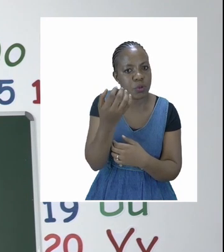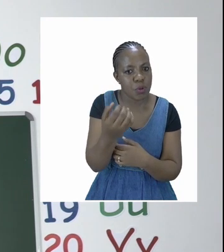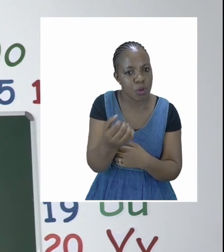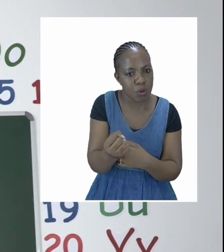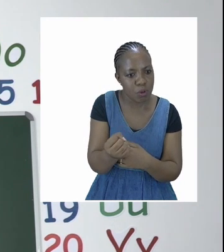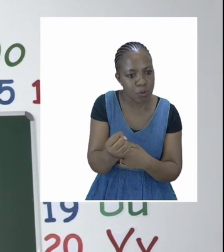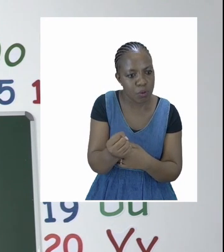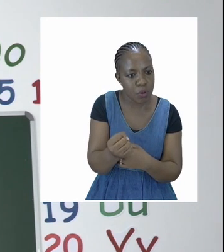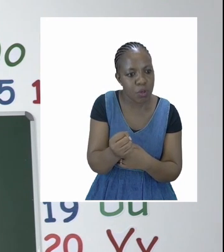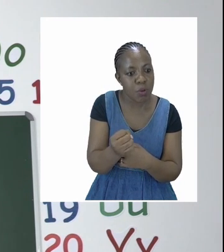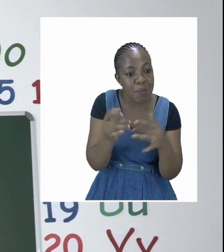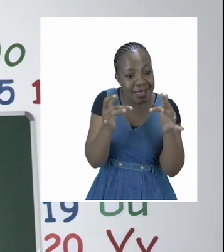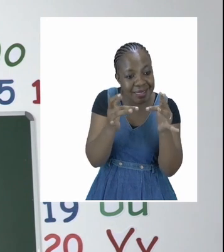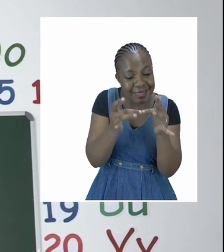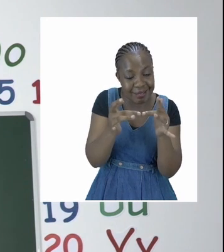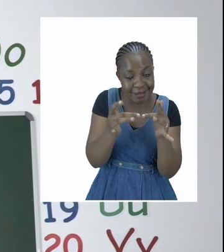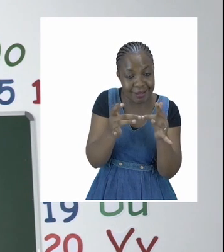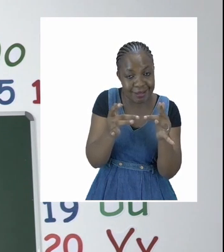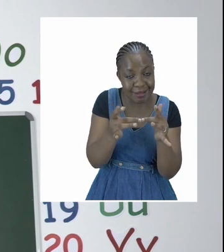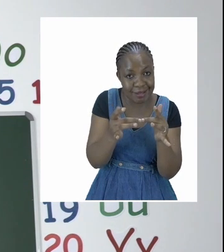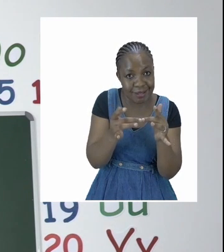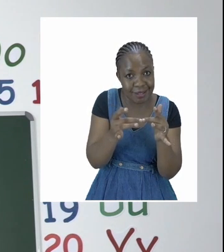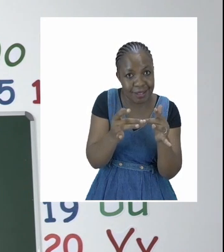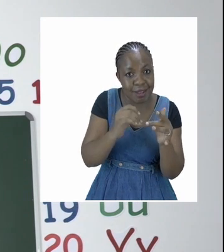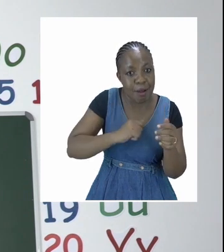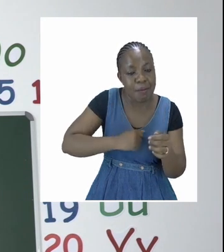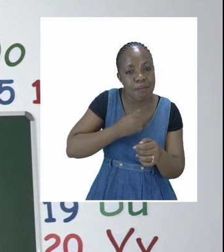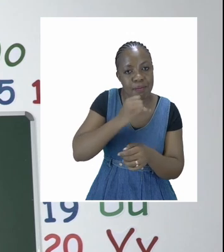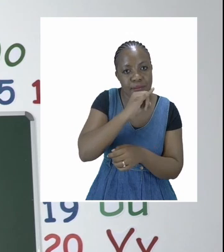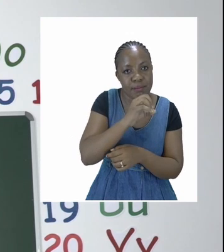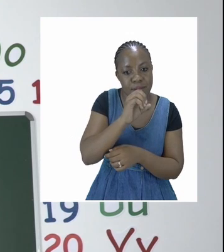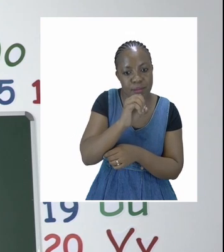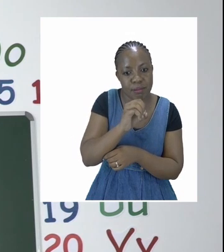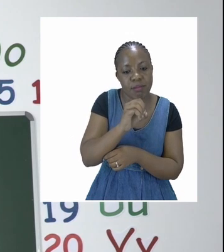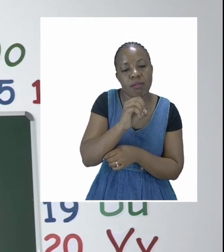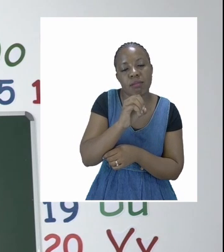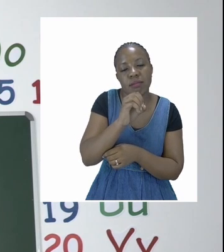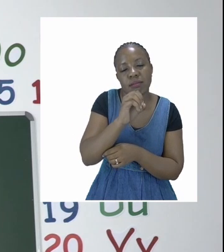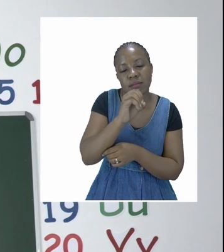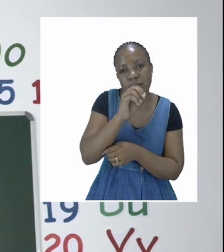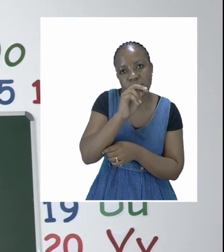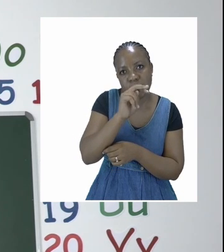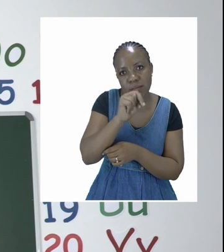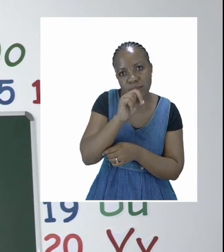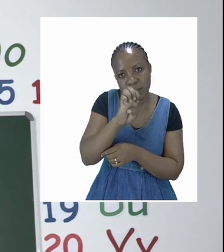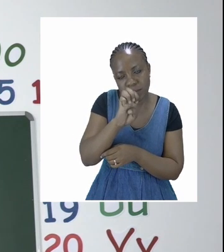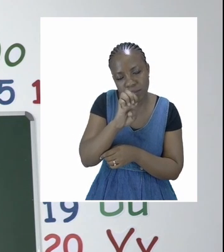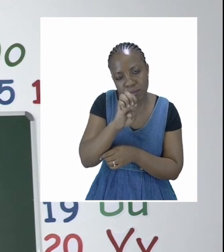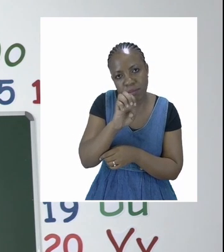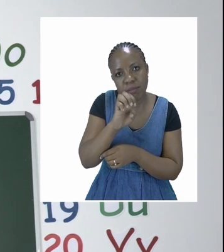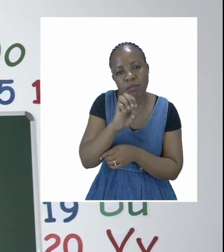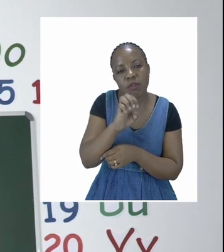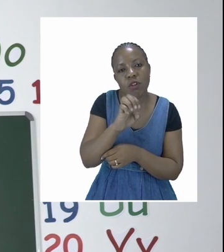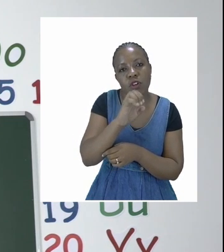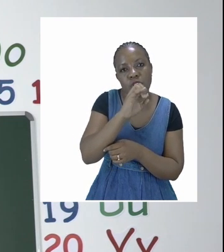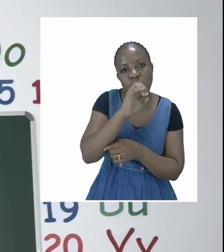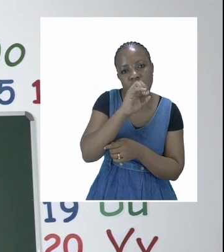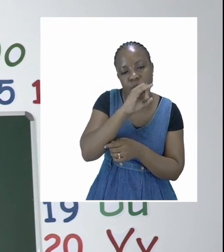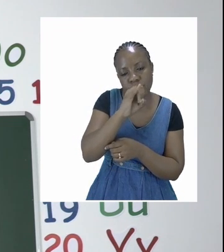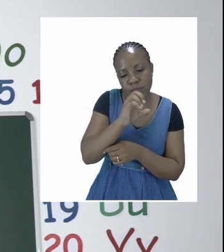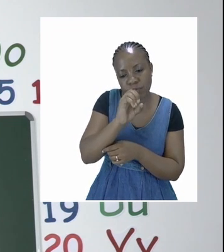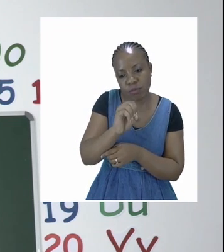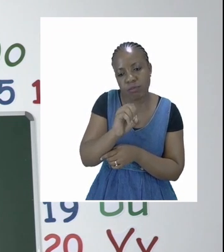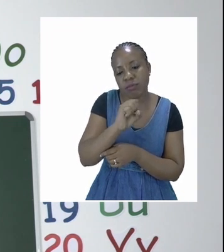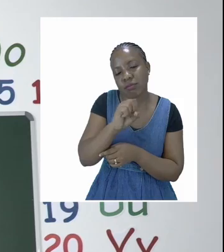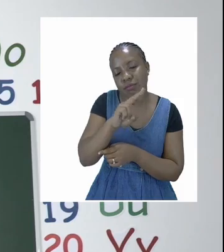our online platforms, MyZone and Zoshi Facebook pages, and in addition,